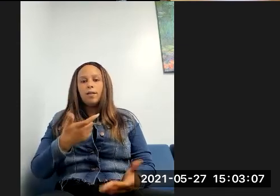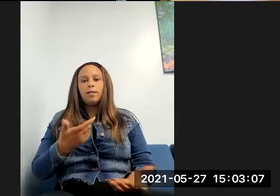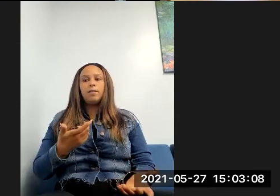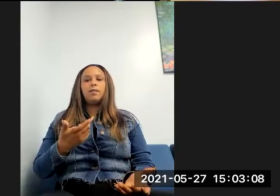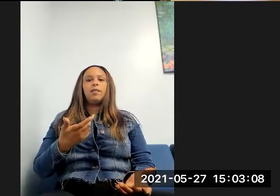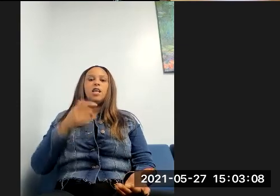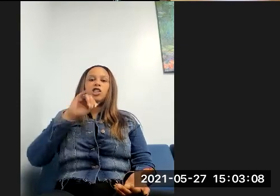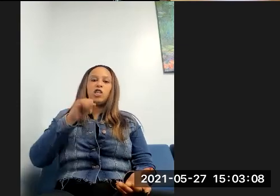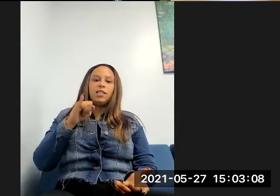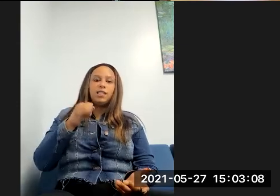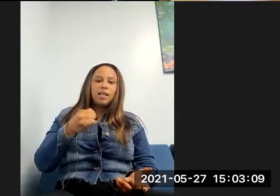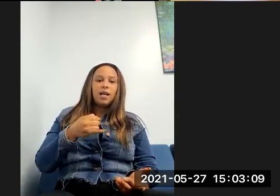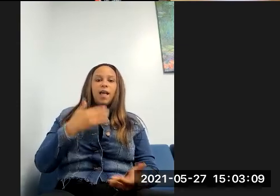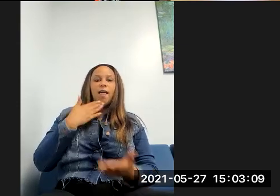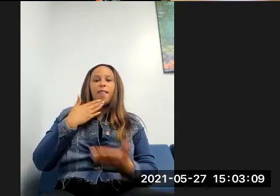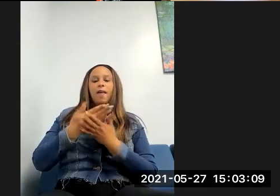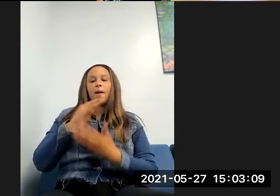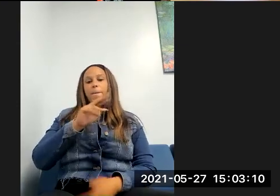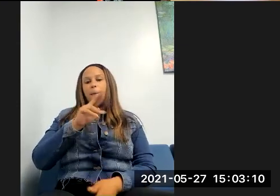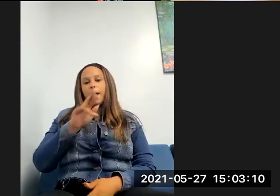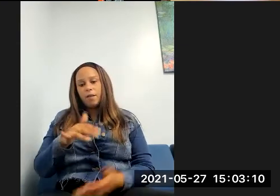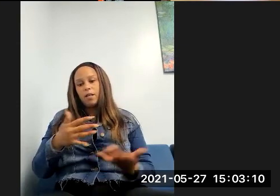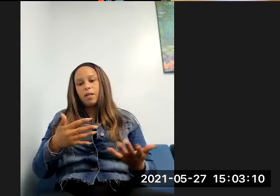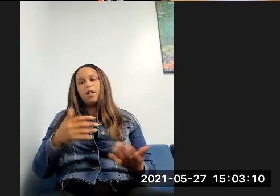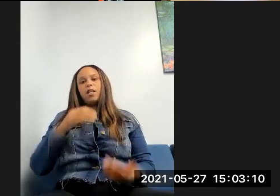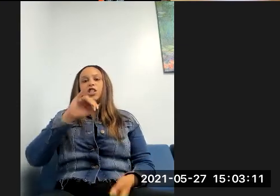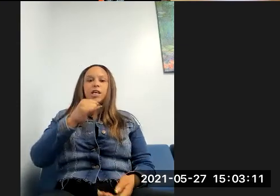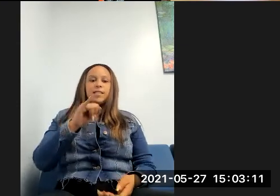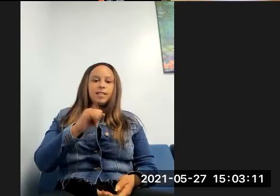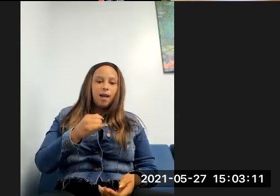Jessica, thank you. Thank you, Mary. Jessica.